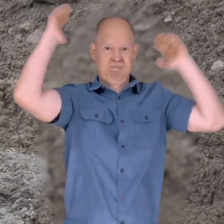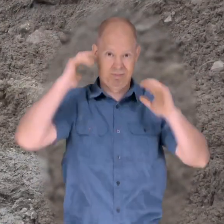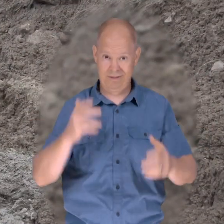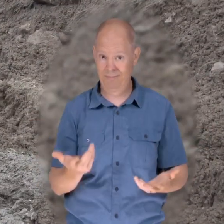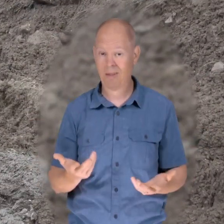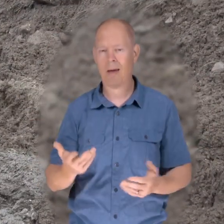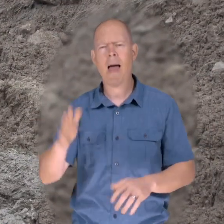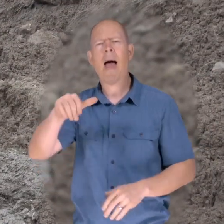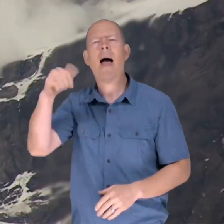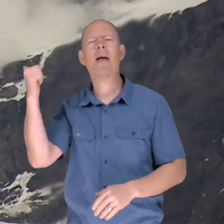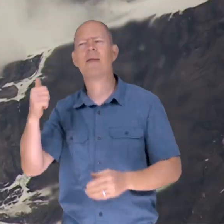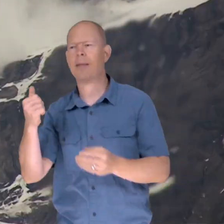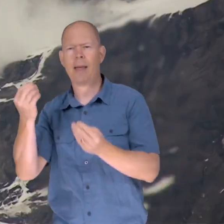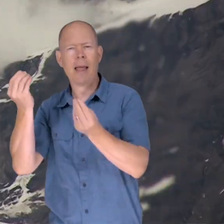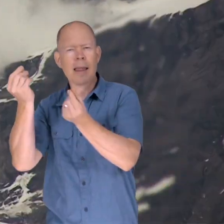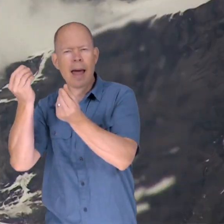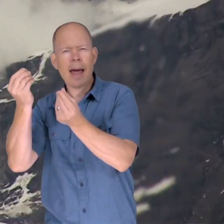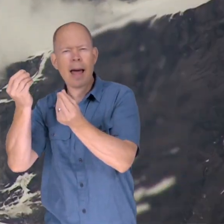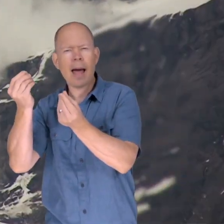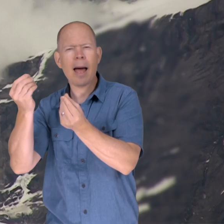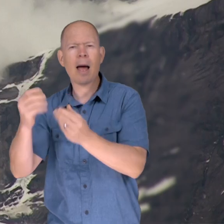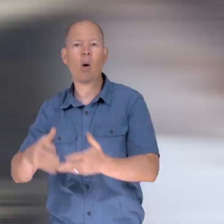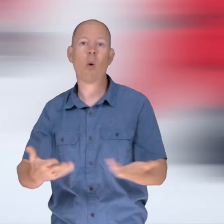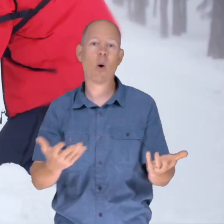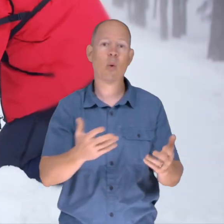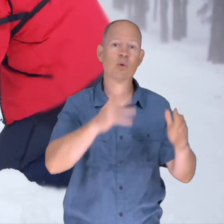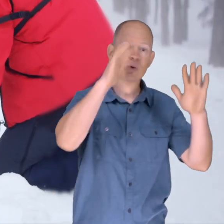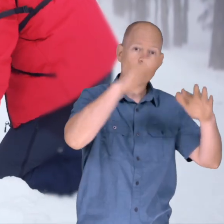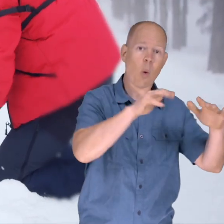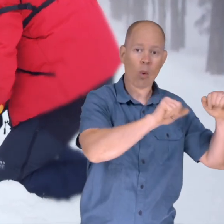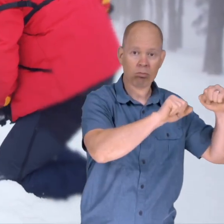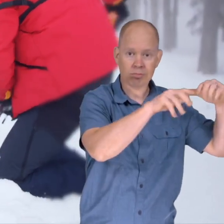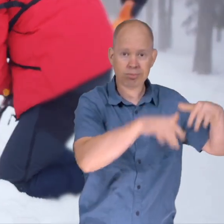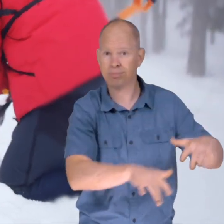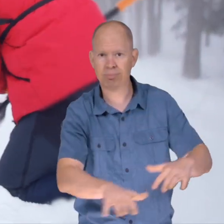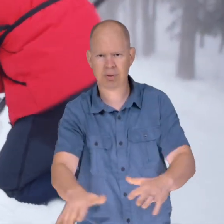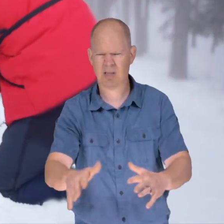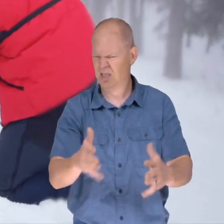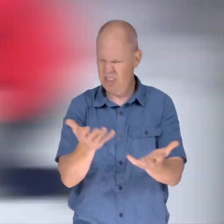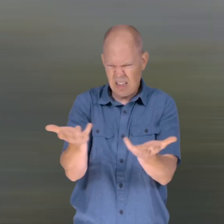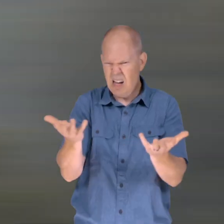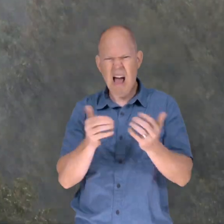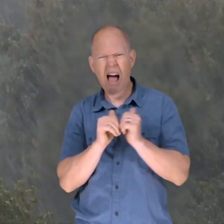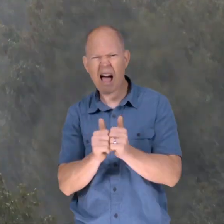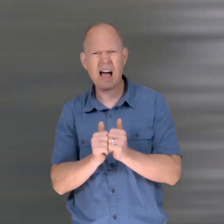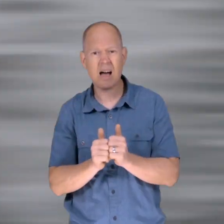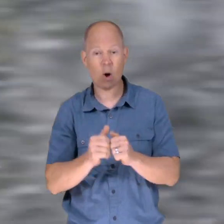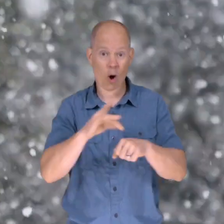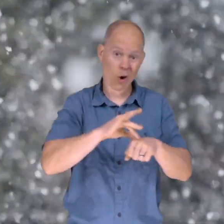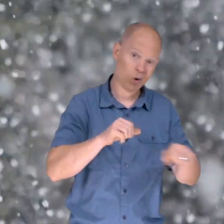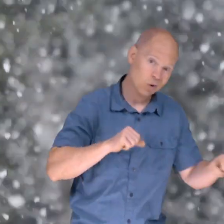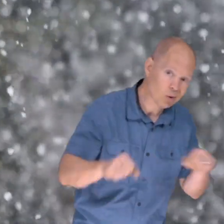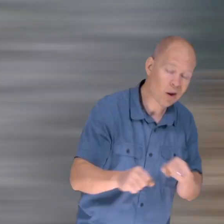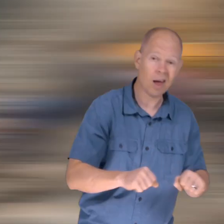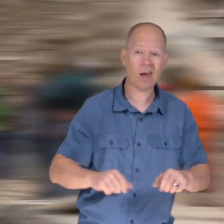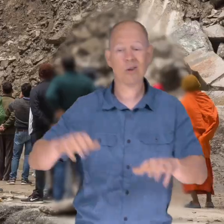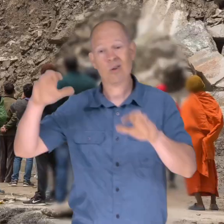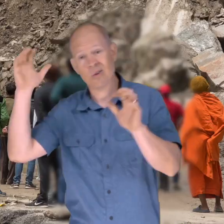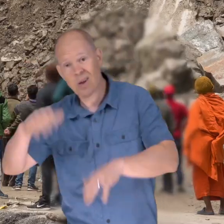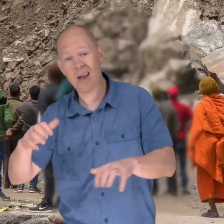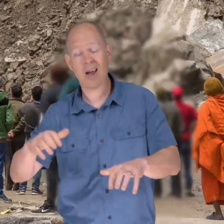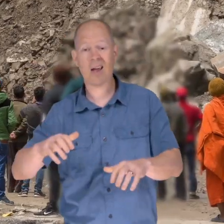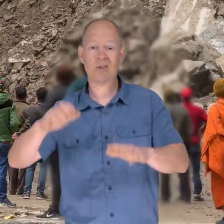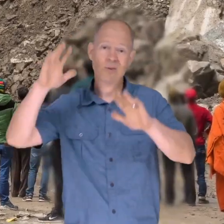include landslides and avalanches, which can be caused by earthquakes, heavy rain or snow, or